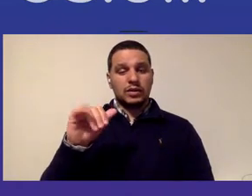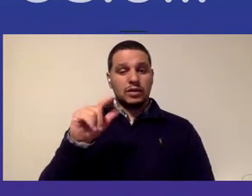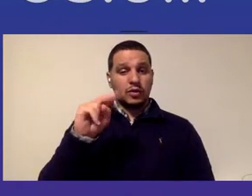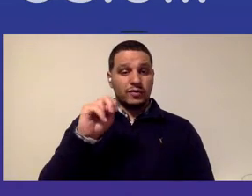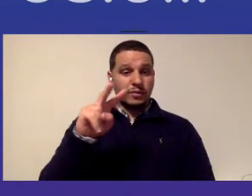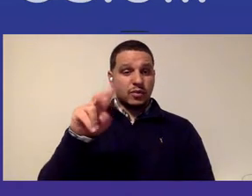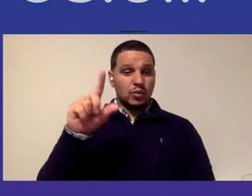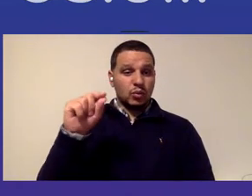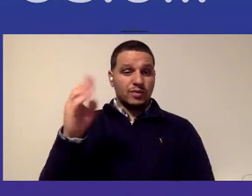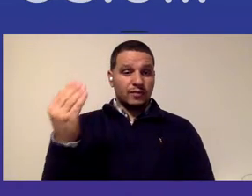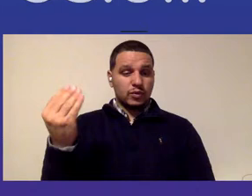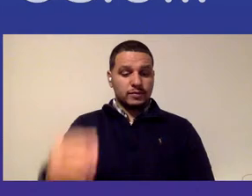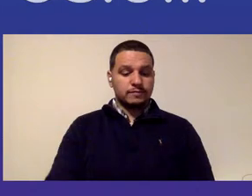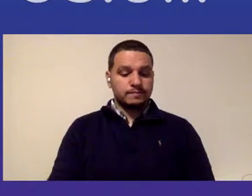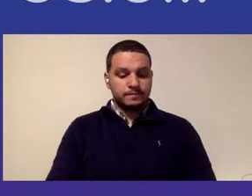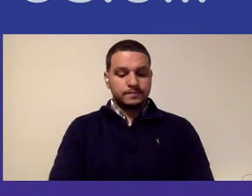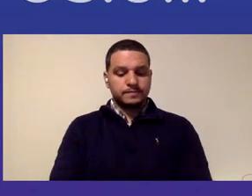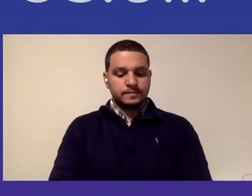2014.